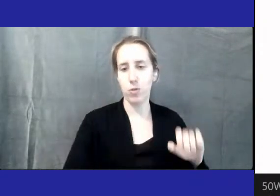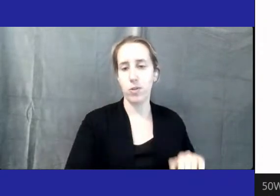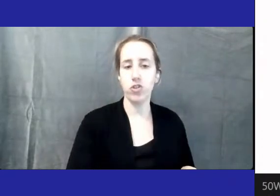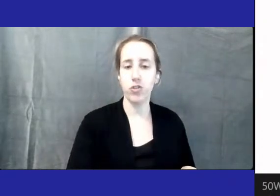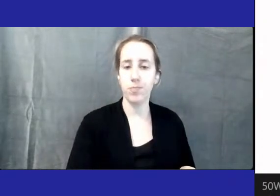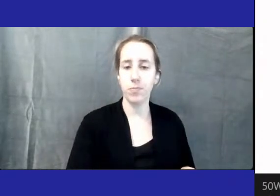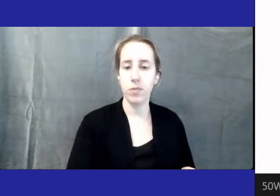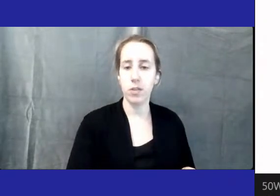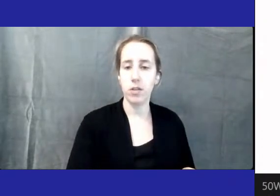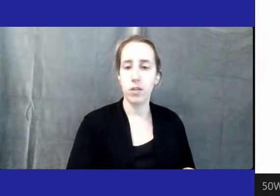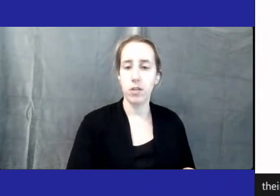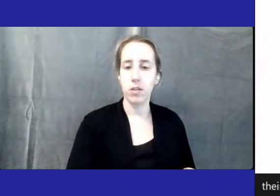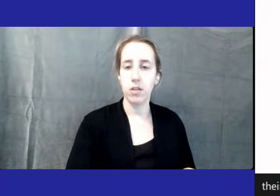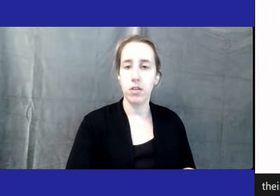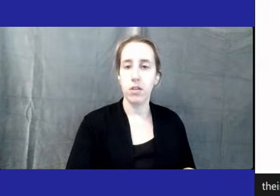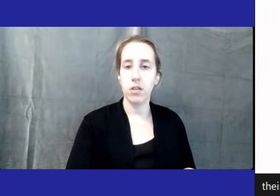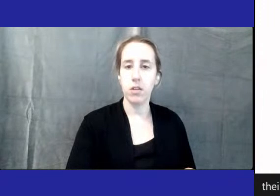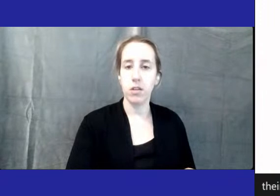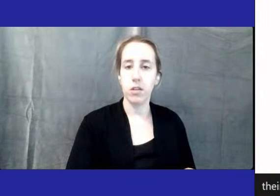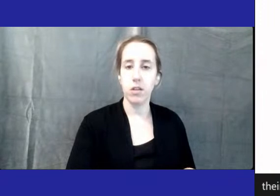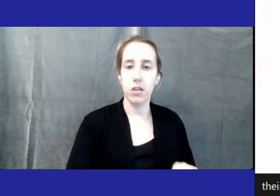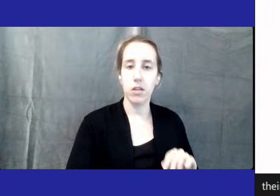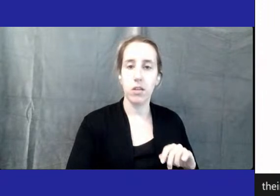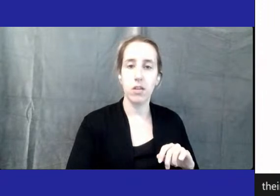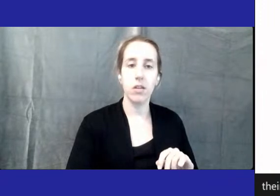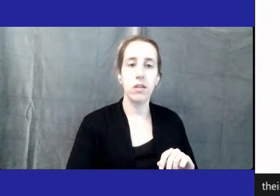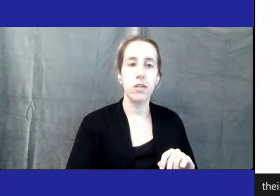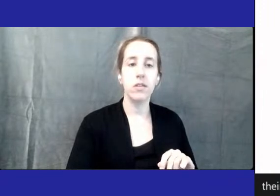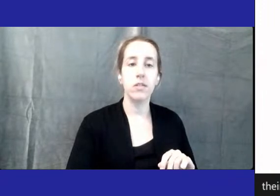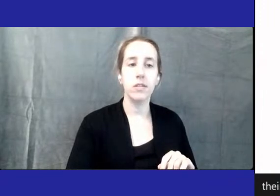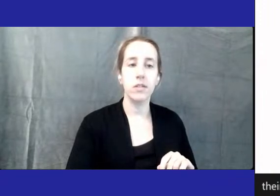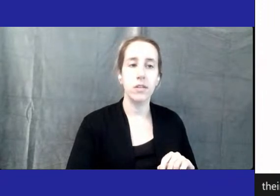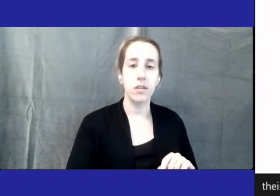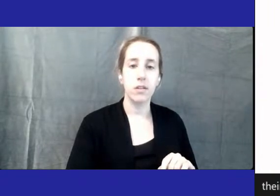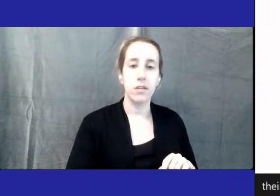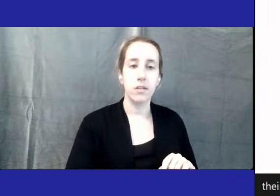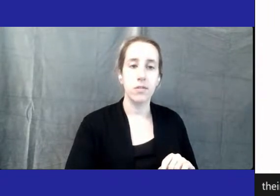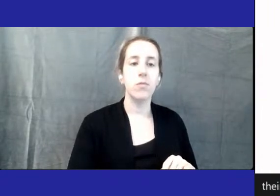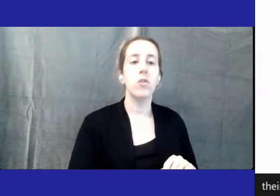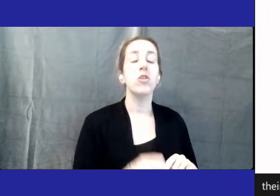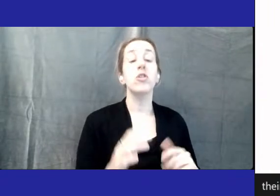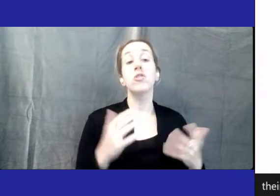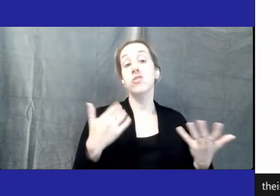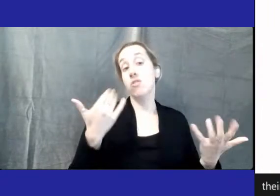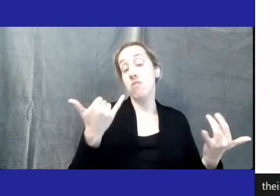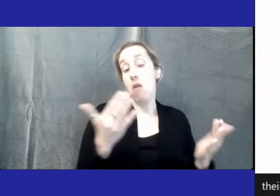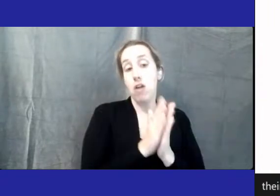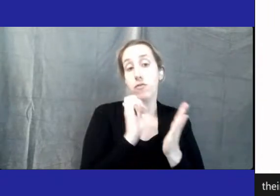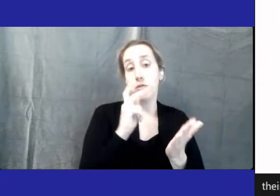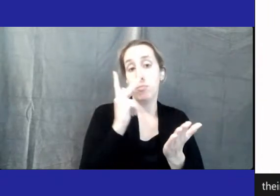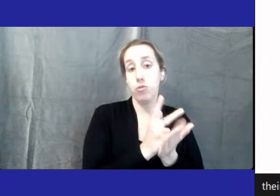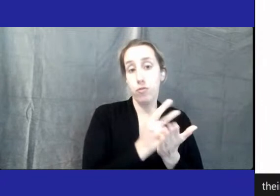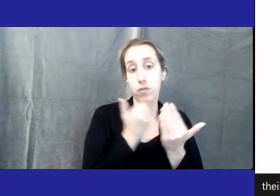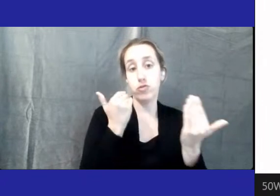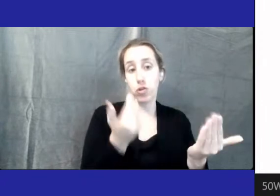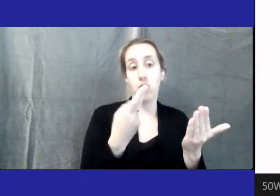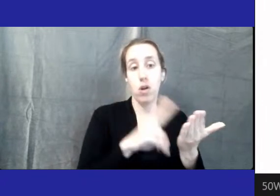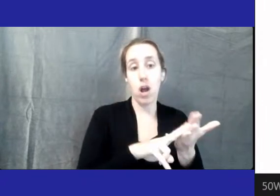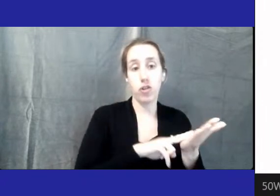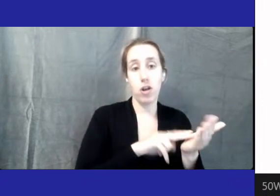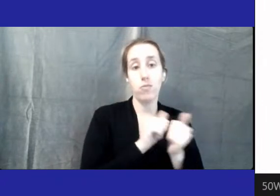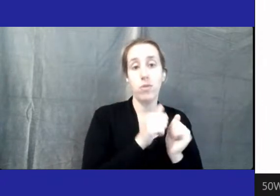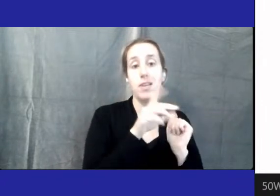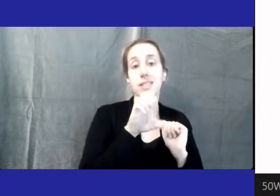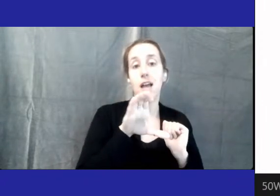So Central Office Emergency Management is seeking approval to enter into contract with Rapid Reliable Testing, doing business as DocGo, to provide clinical